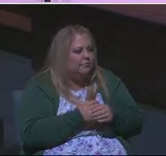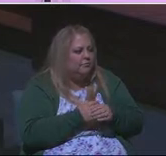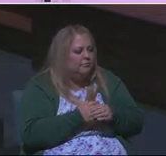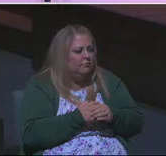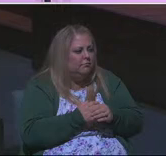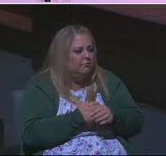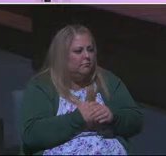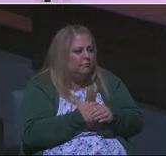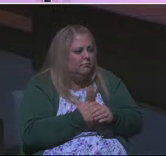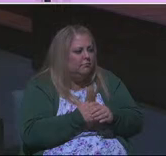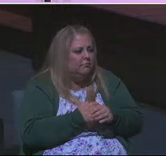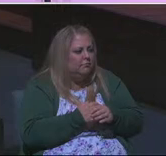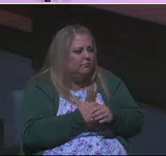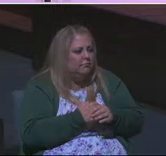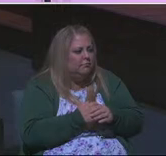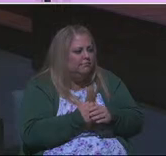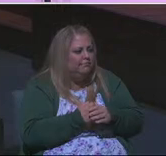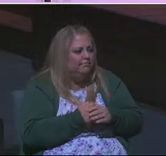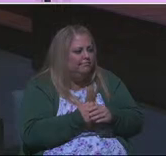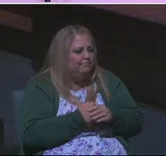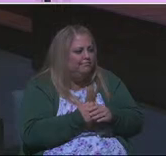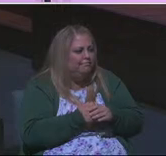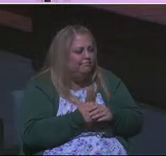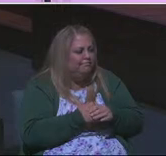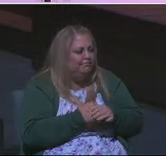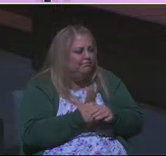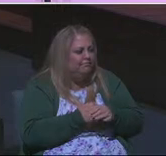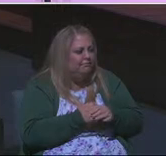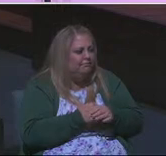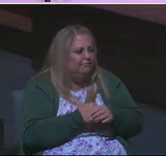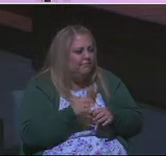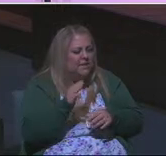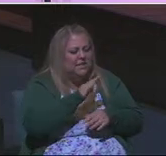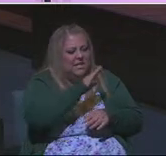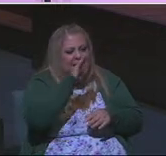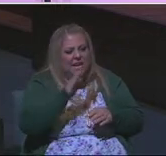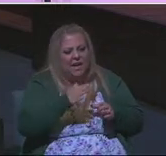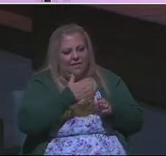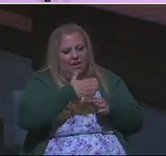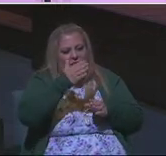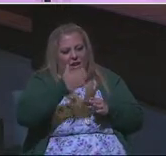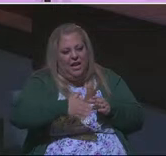it's a never, I'll get there. It's a never-ending story,